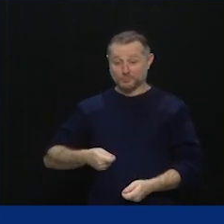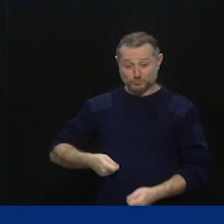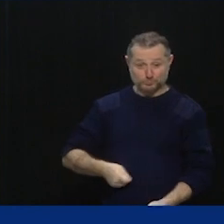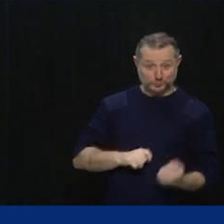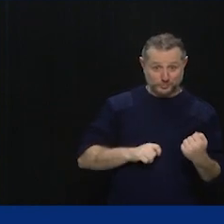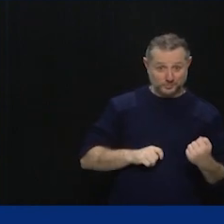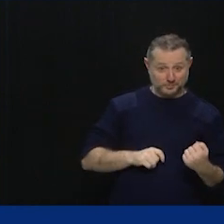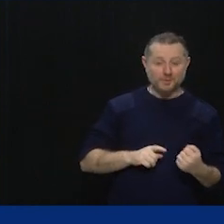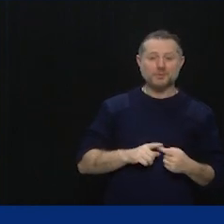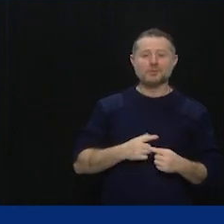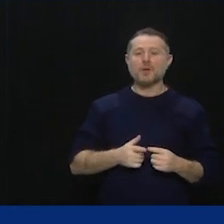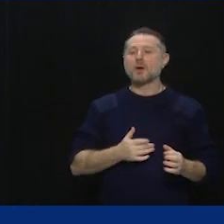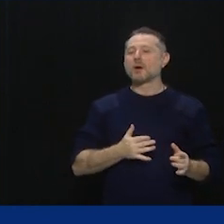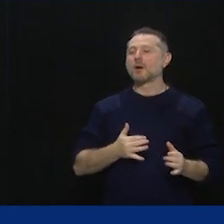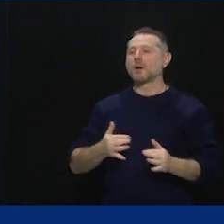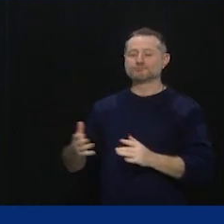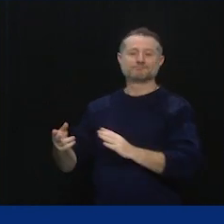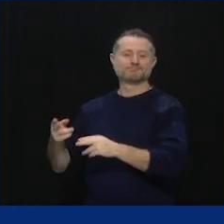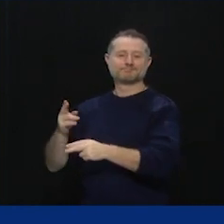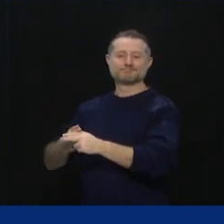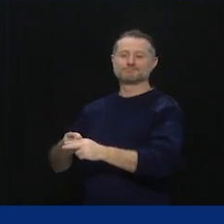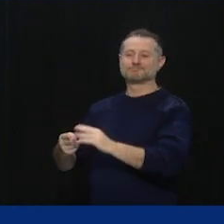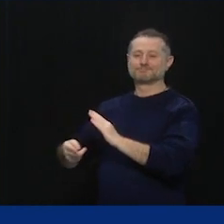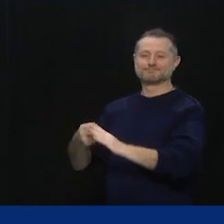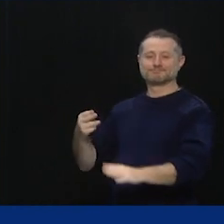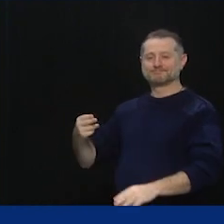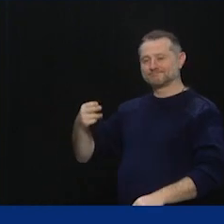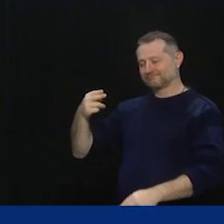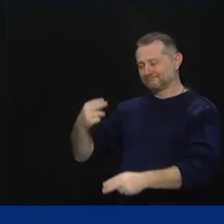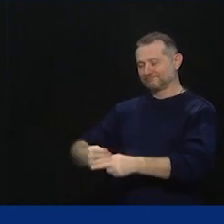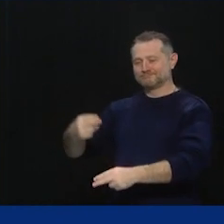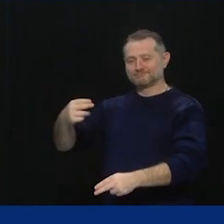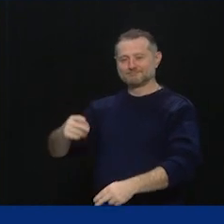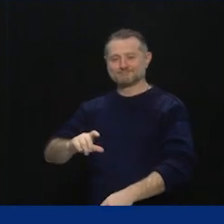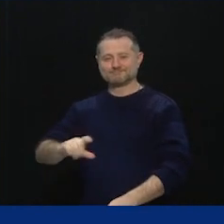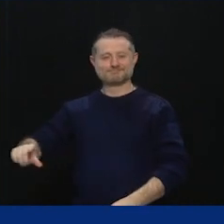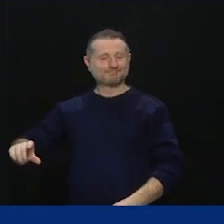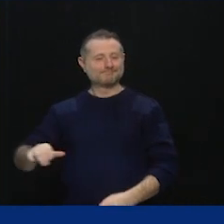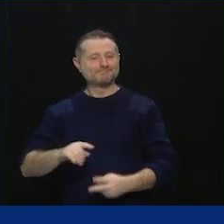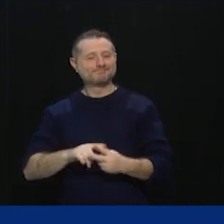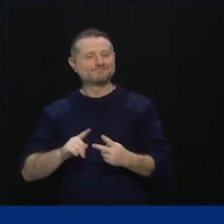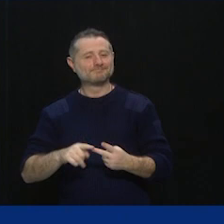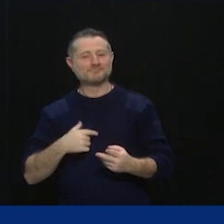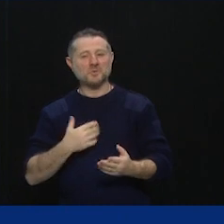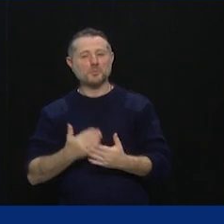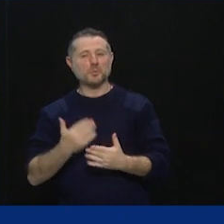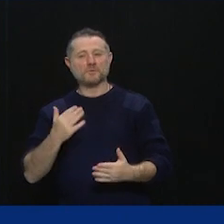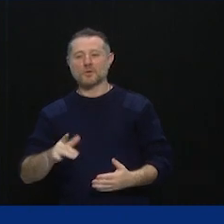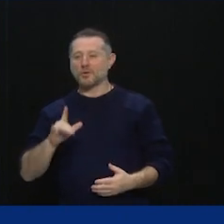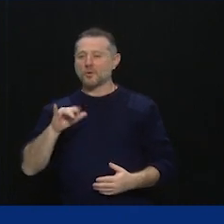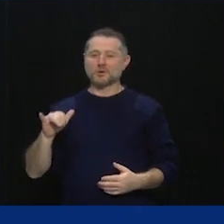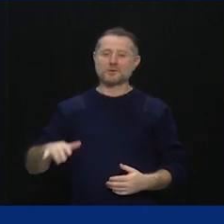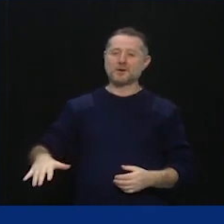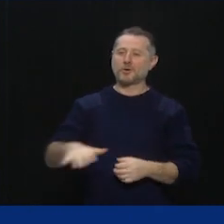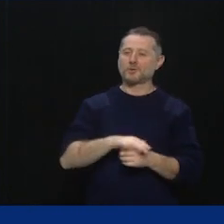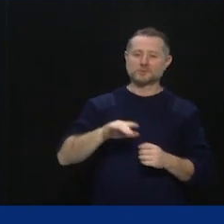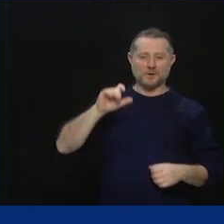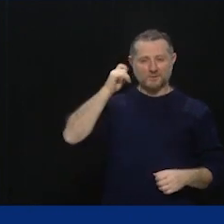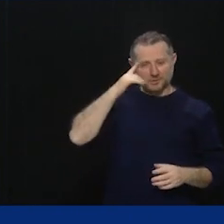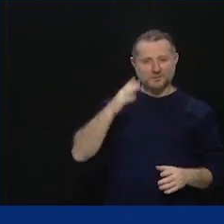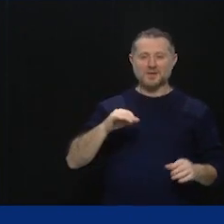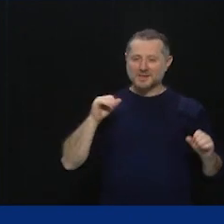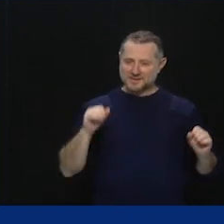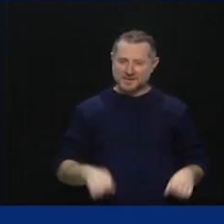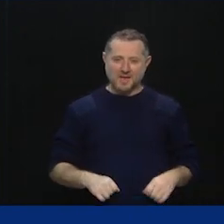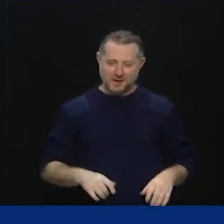Island. They show the ability of Long Island through all of our local governments to get something done. For too long,